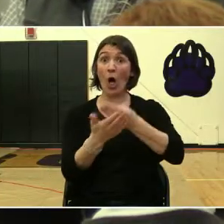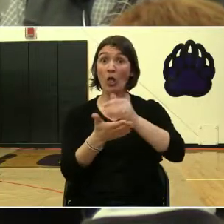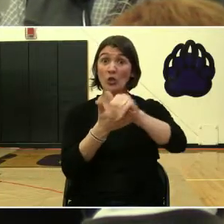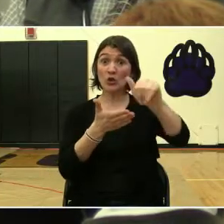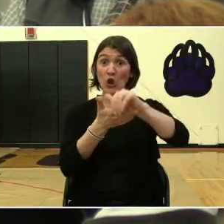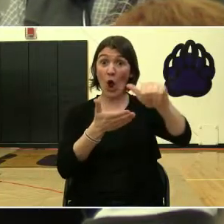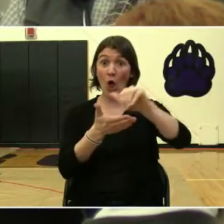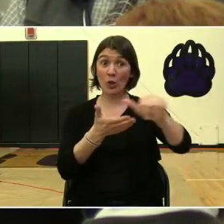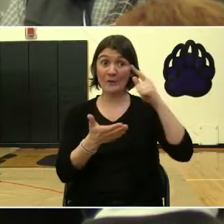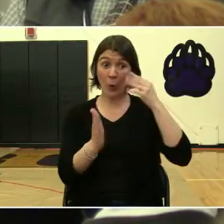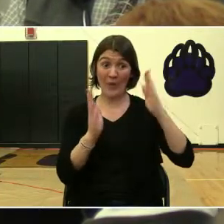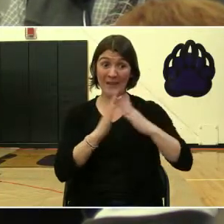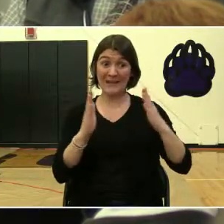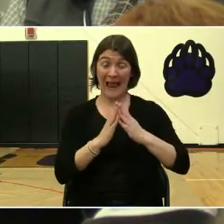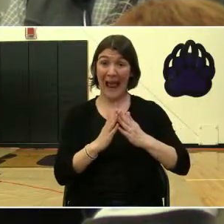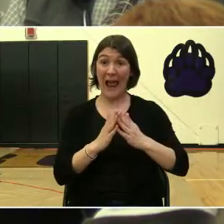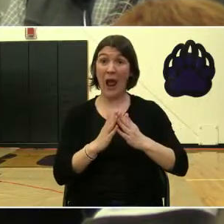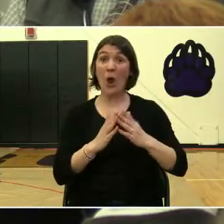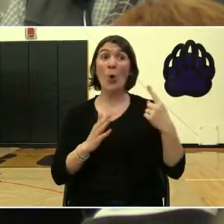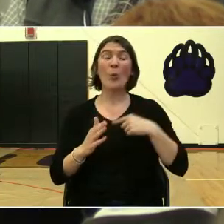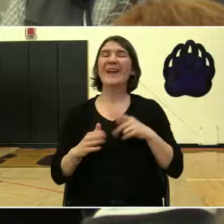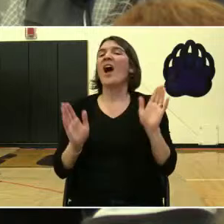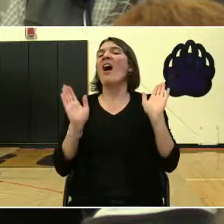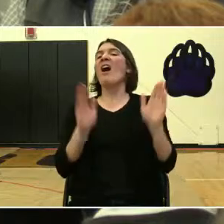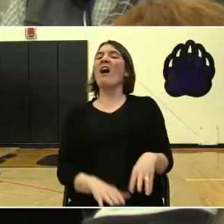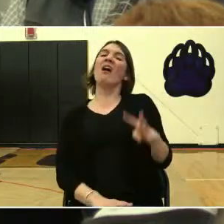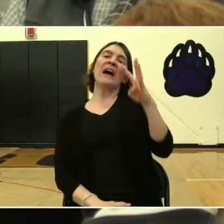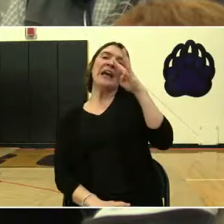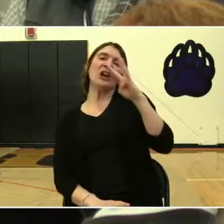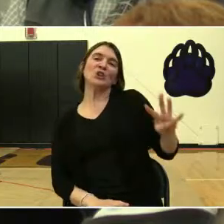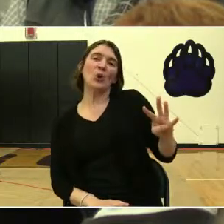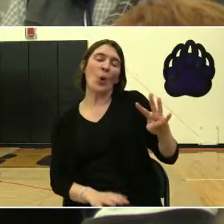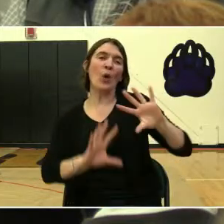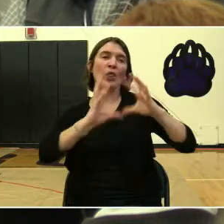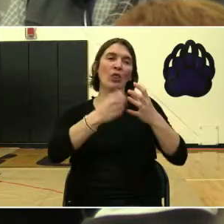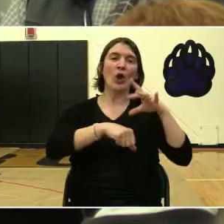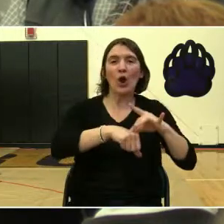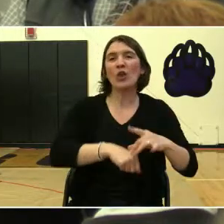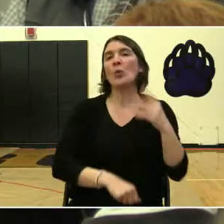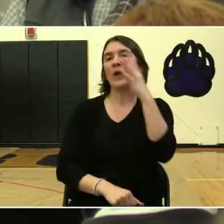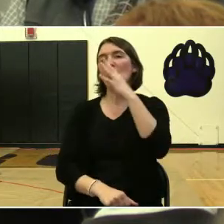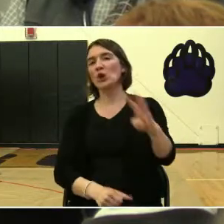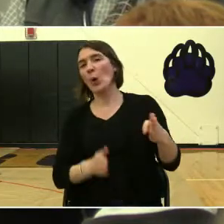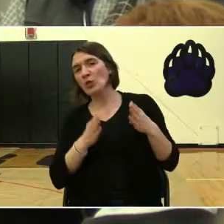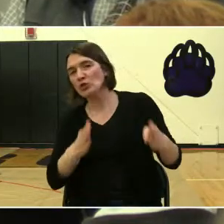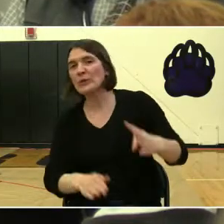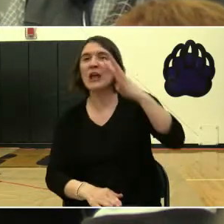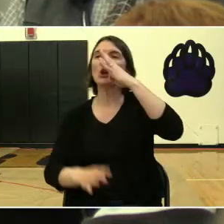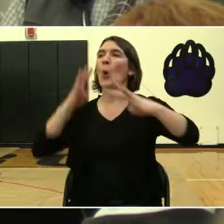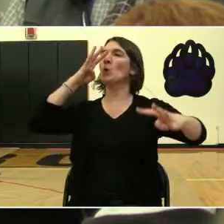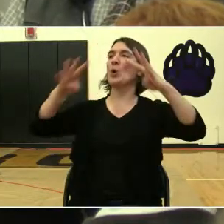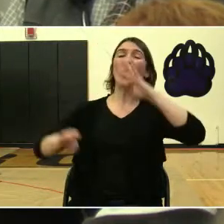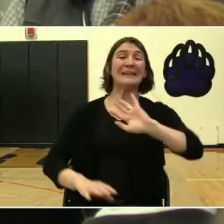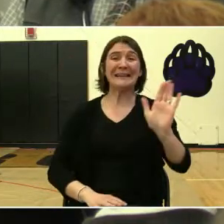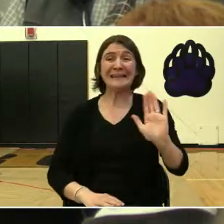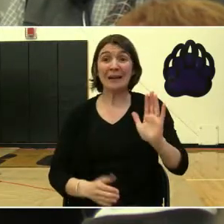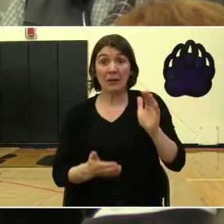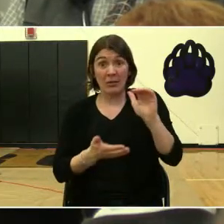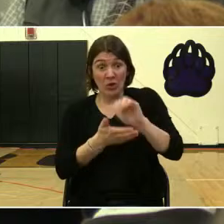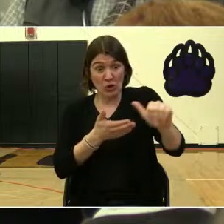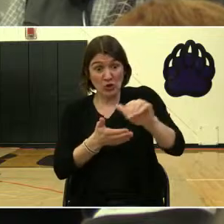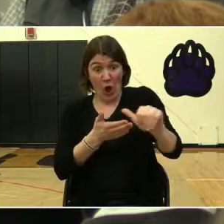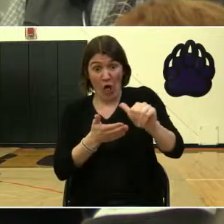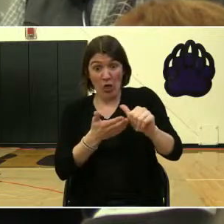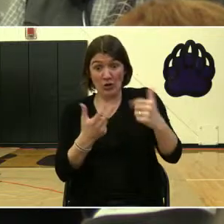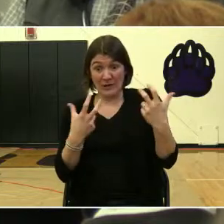at work in the town are ignorant of climate change or ignorant of um complete streets policies I would say that many of the dollars that are at